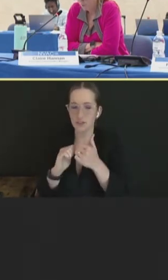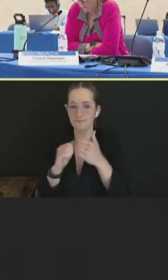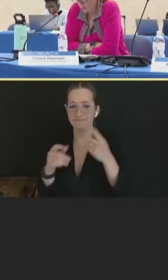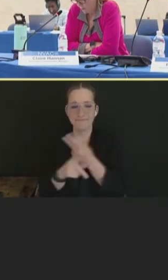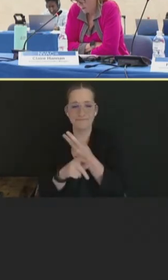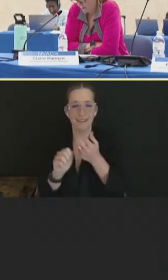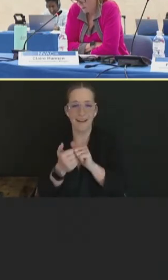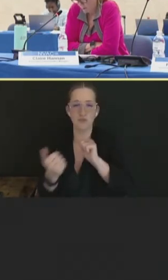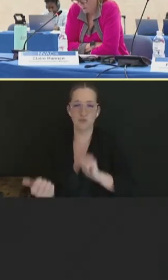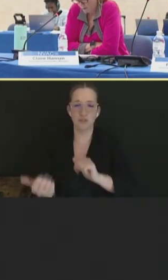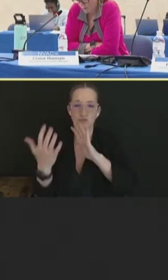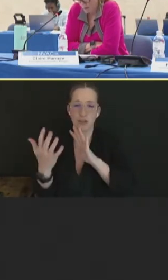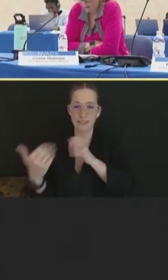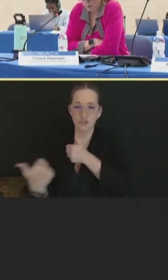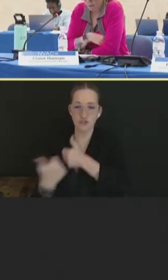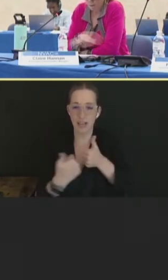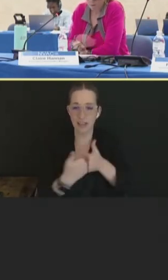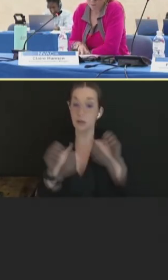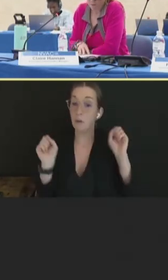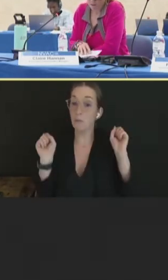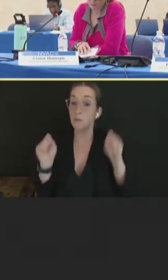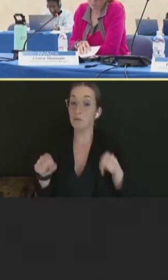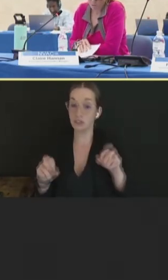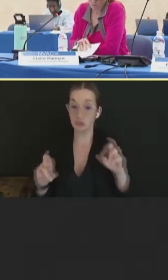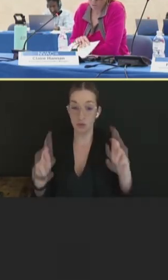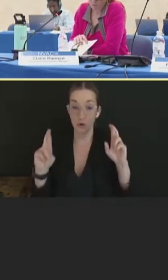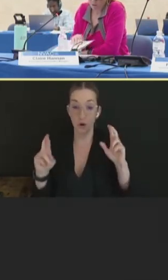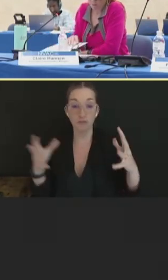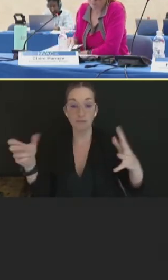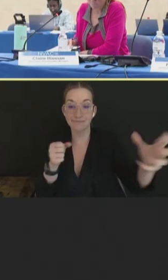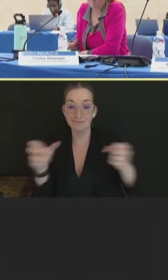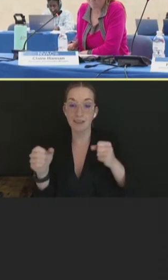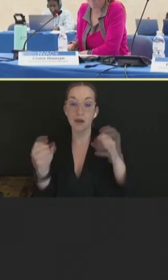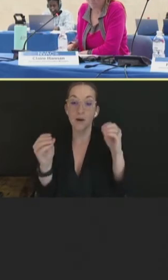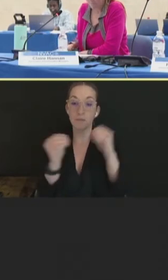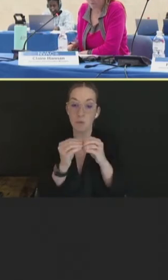more pharmacies to participate in the Vaccines for Children program.